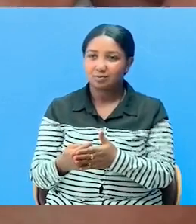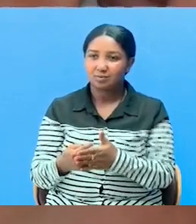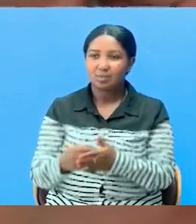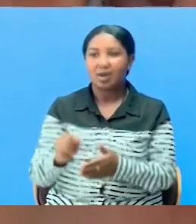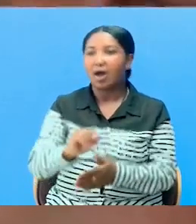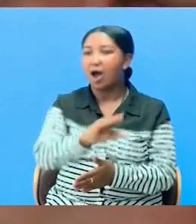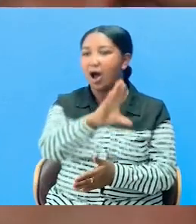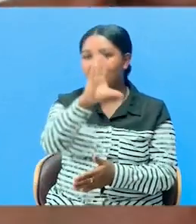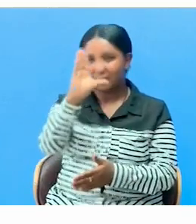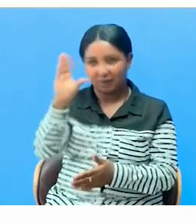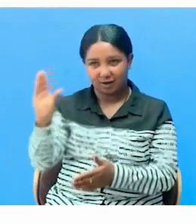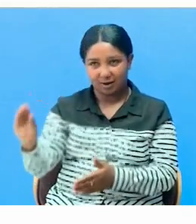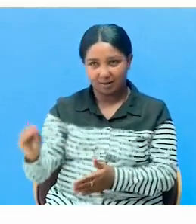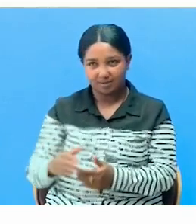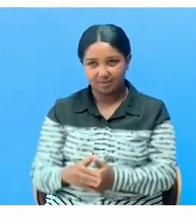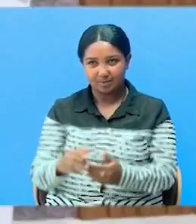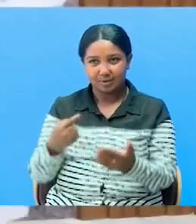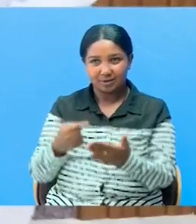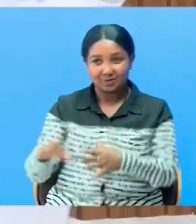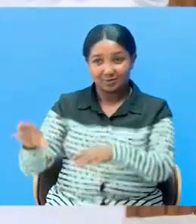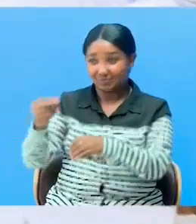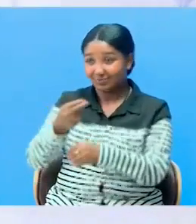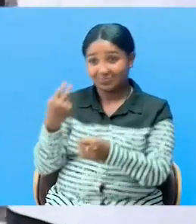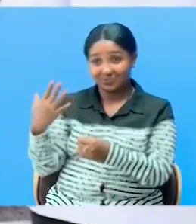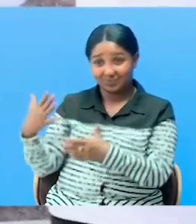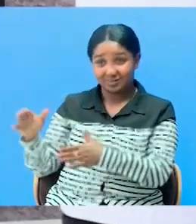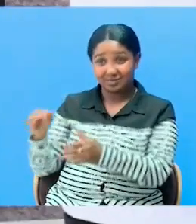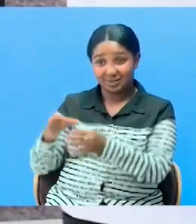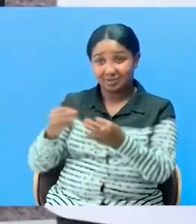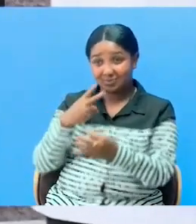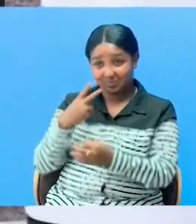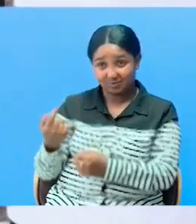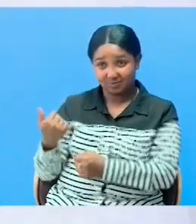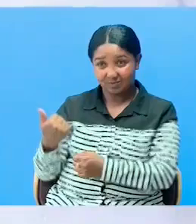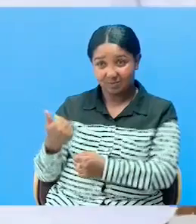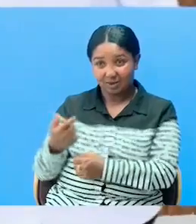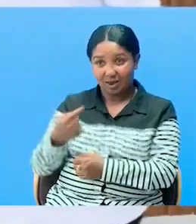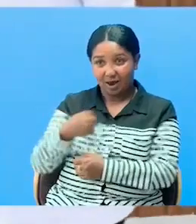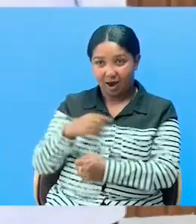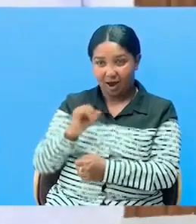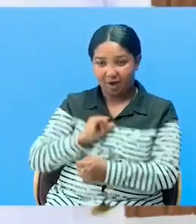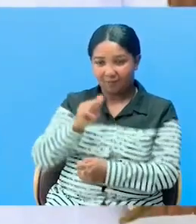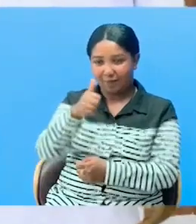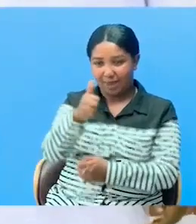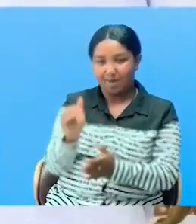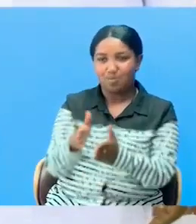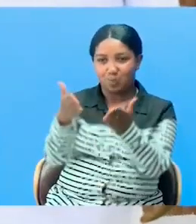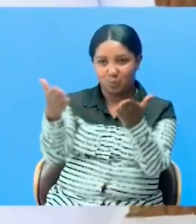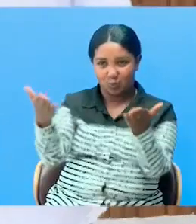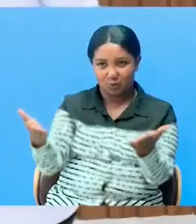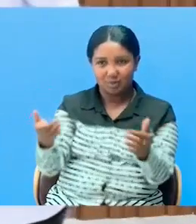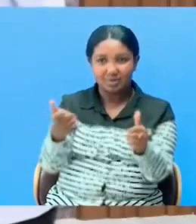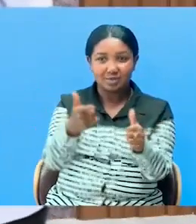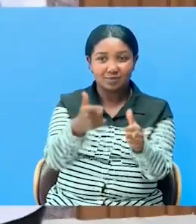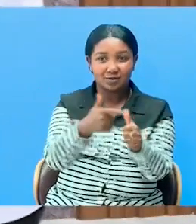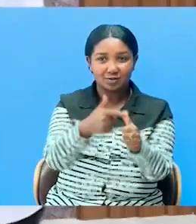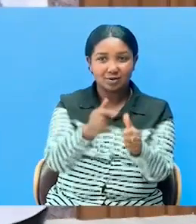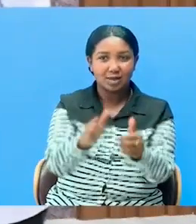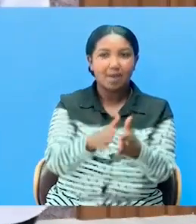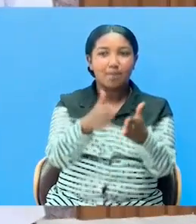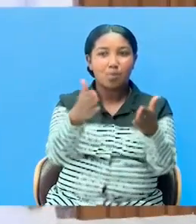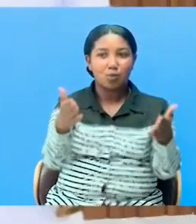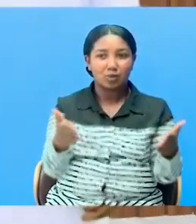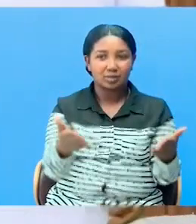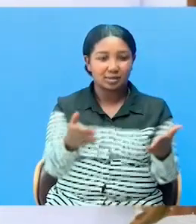Africa. Dear student, look at this sentence. I have a book. In this sentence, book